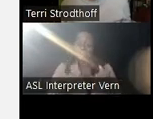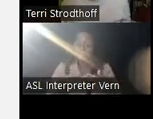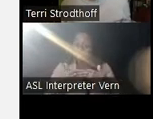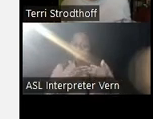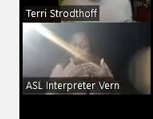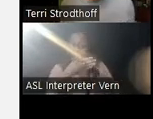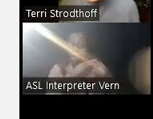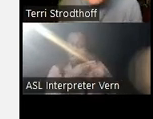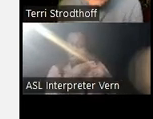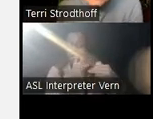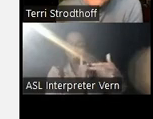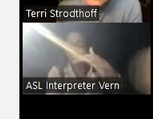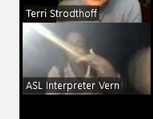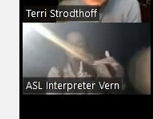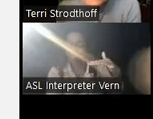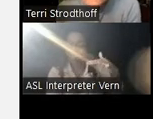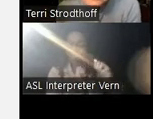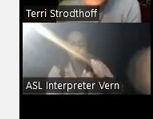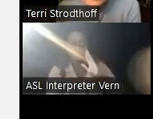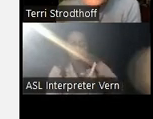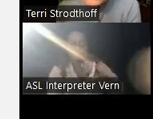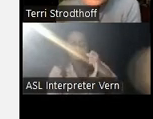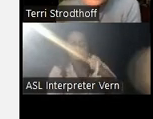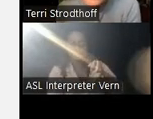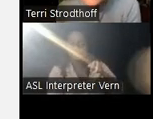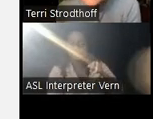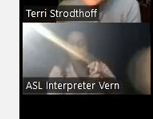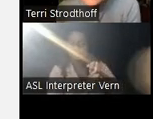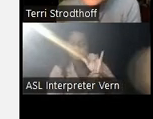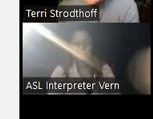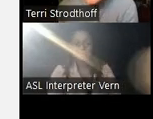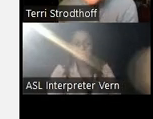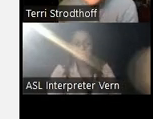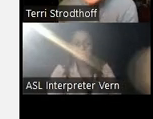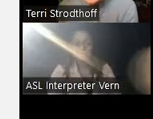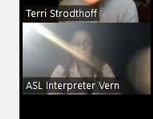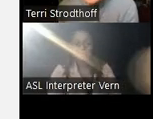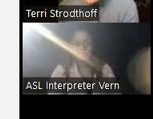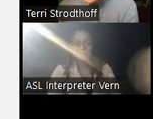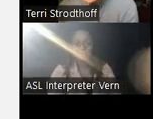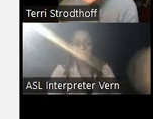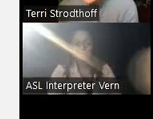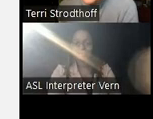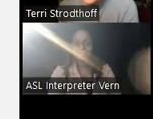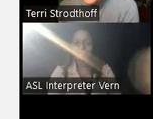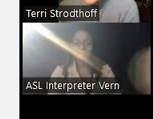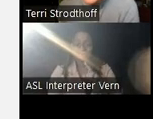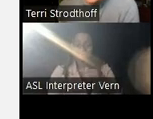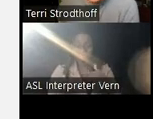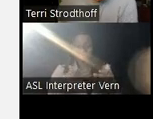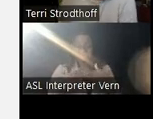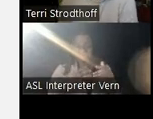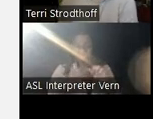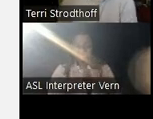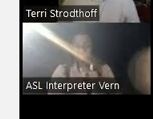And how does that impact? How does that impact the baby? Does it matter? Does it matter? And